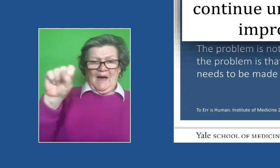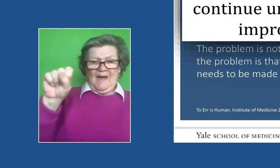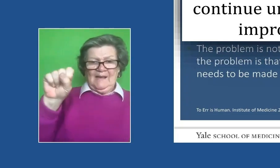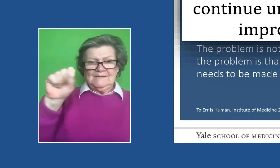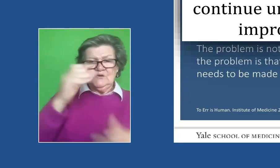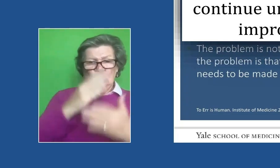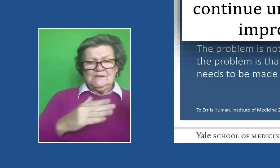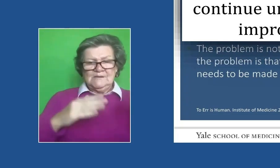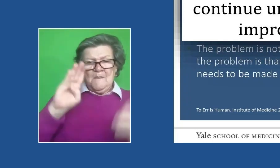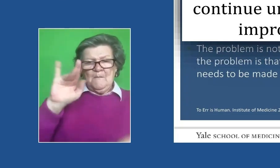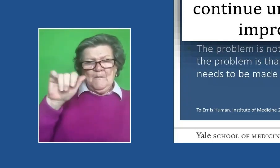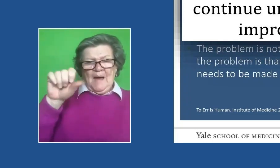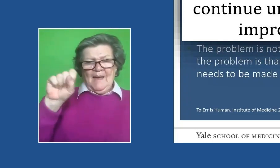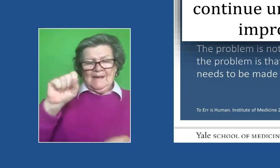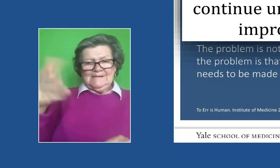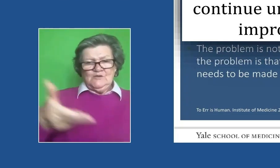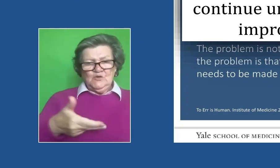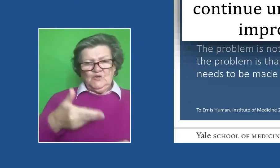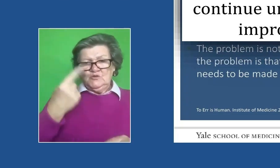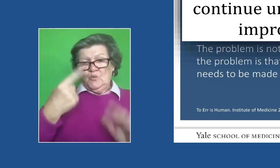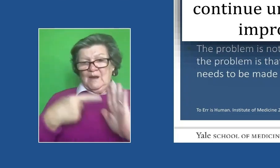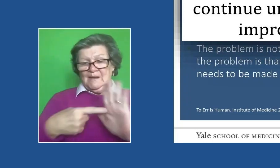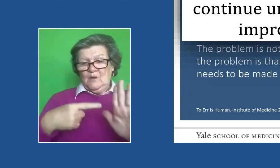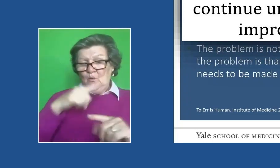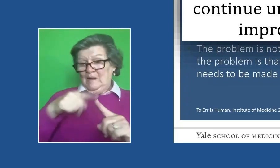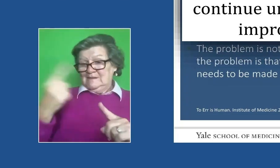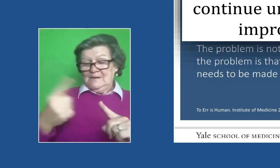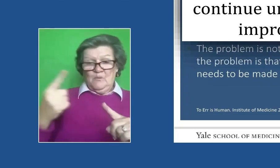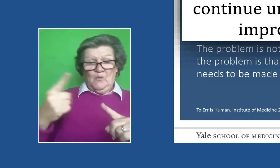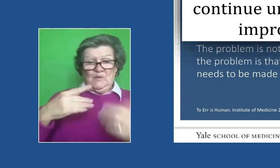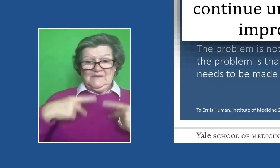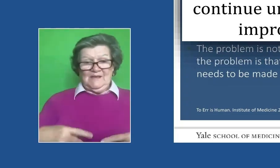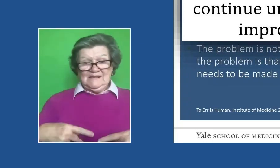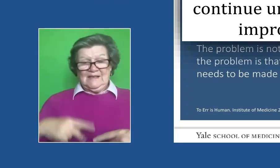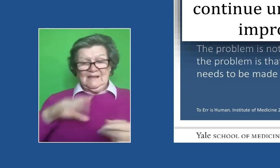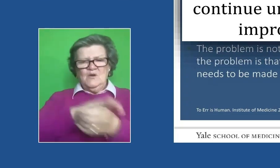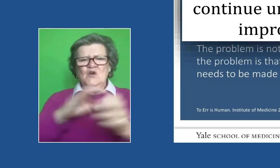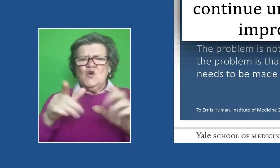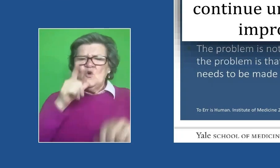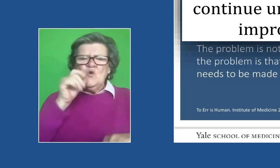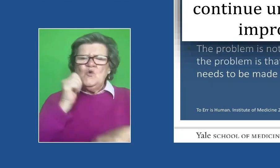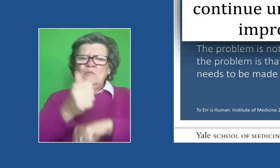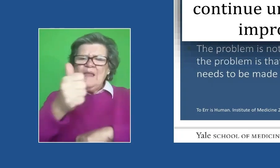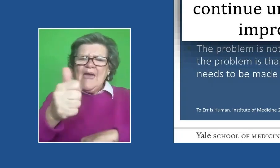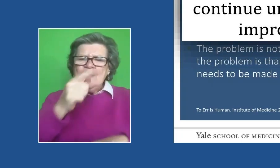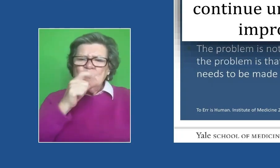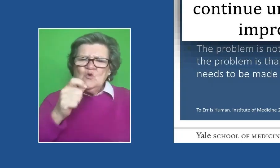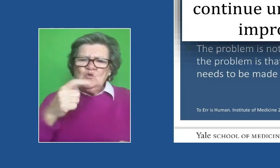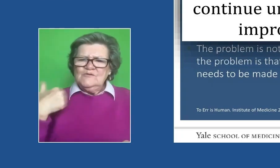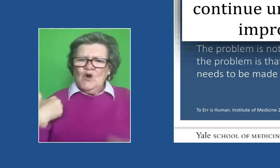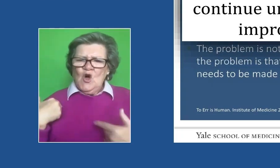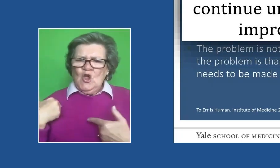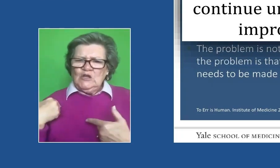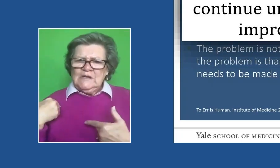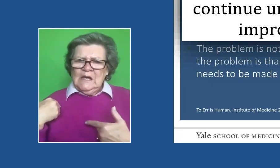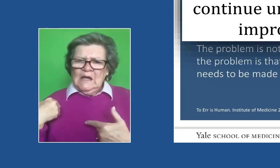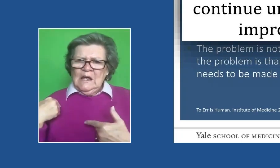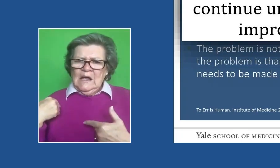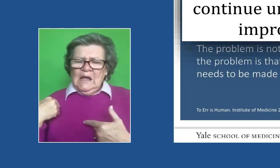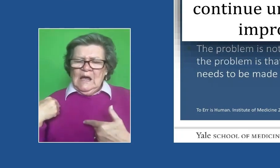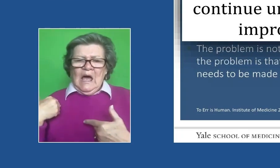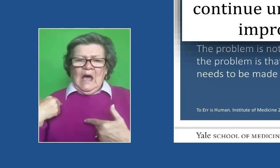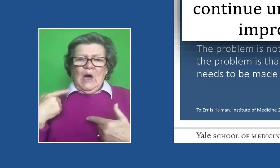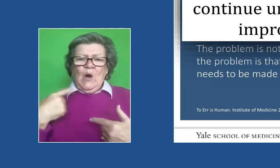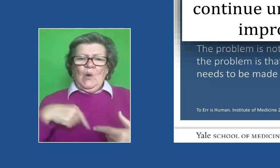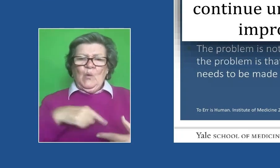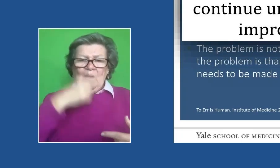introduced into one example of when someone was physically restrained. Whose fault is it? And often in healthcare, we think about doing what we